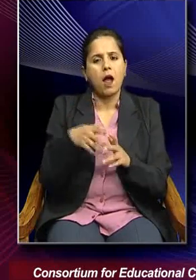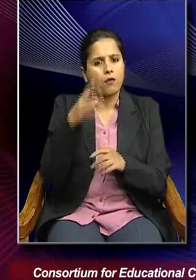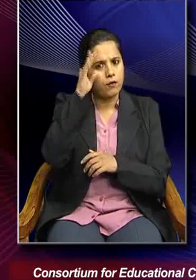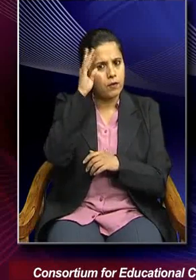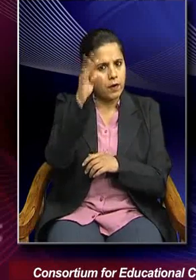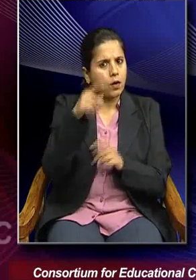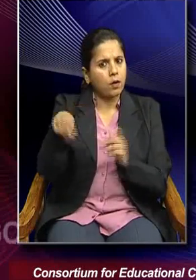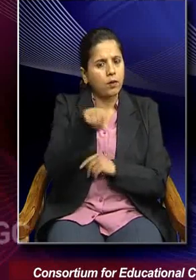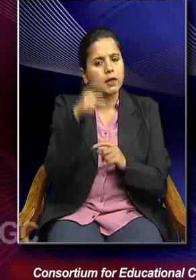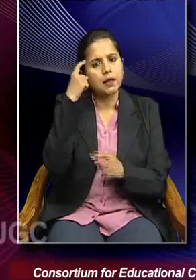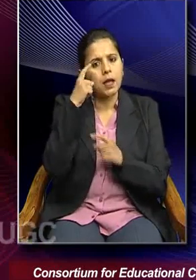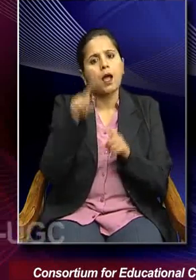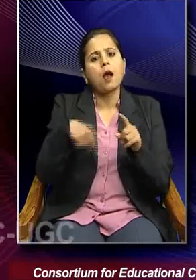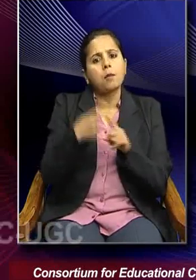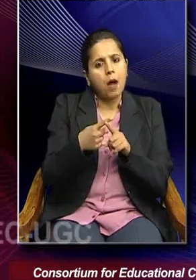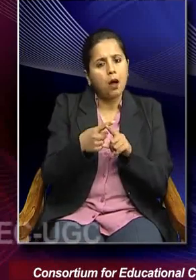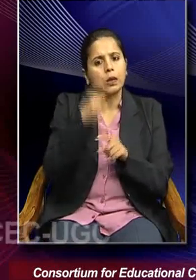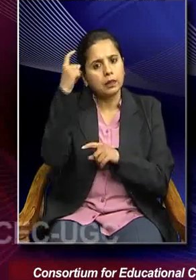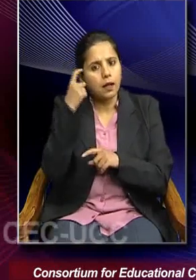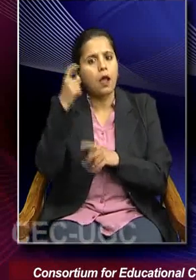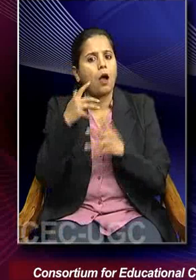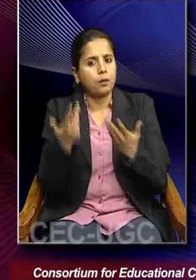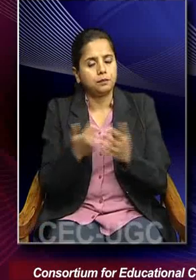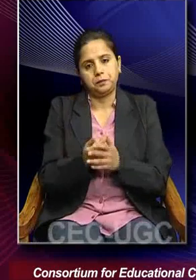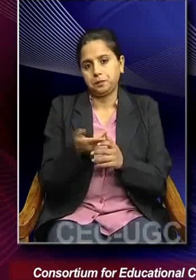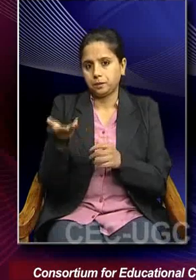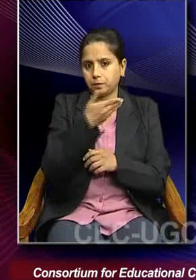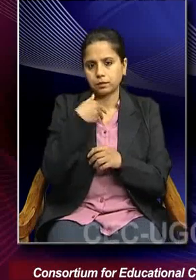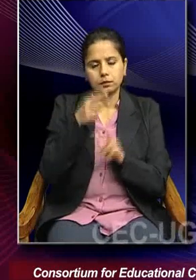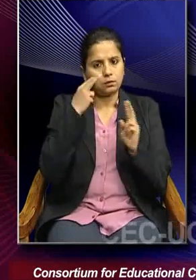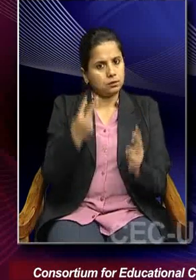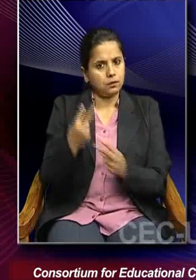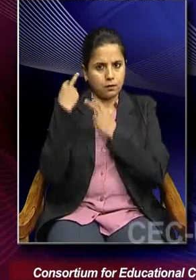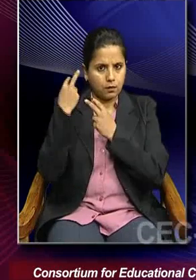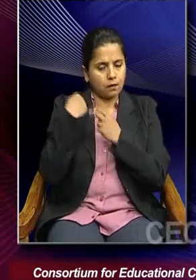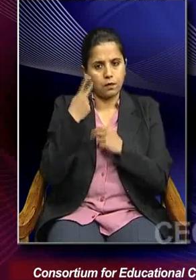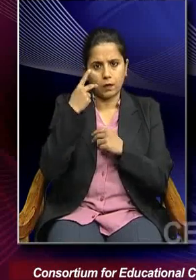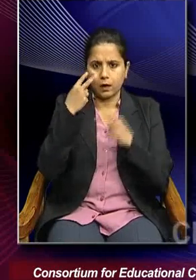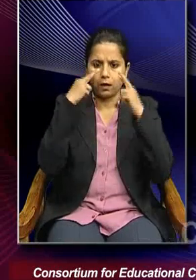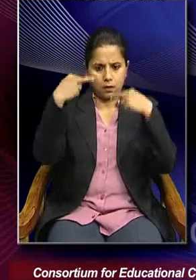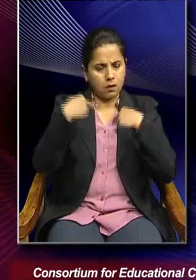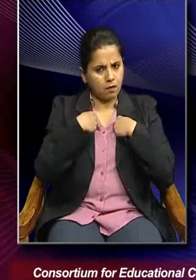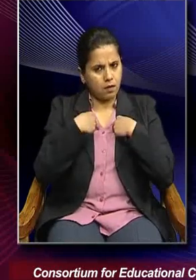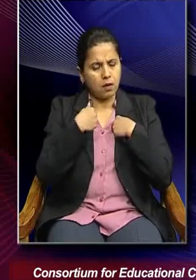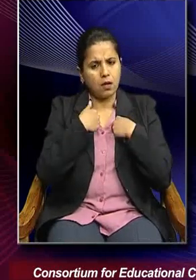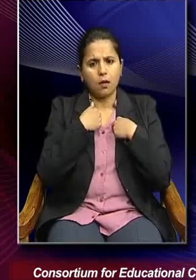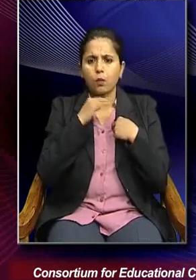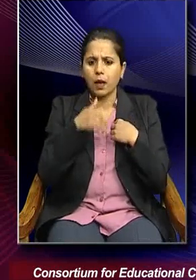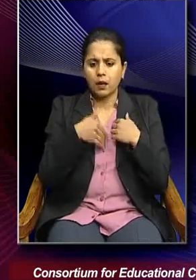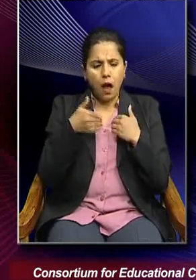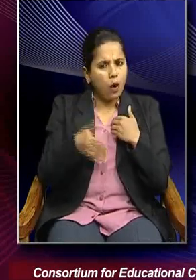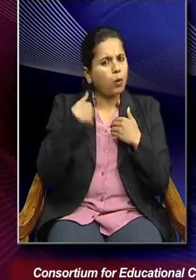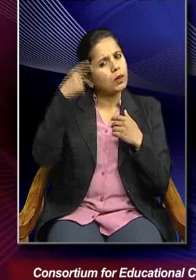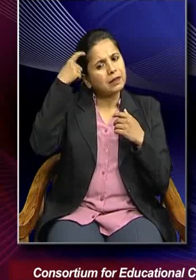philosophy is thinking about thinking. So when we are able to reflect onto ourselves that what is going on